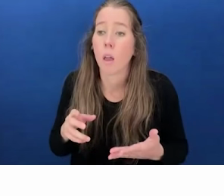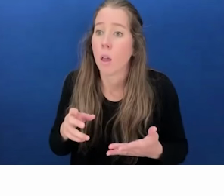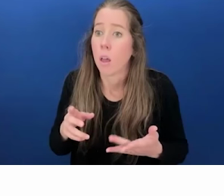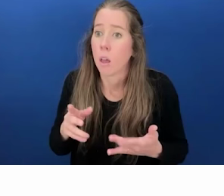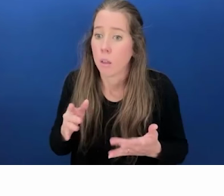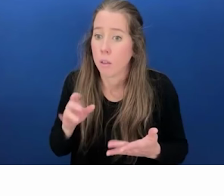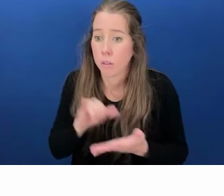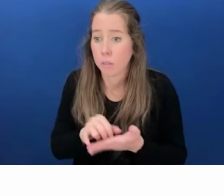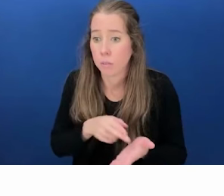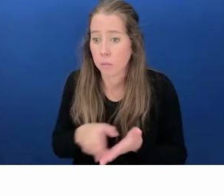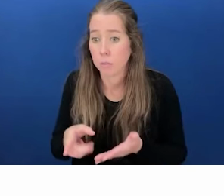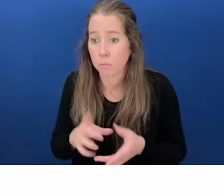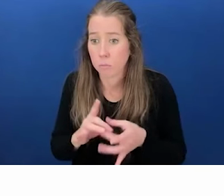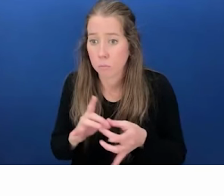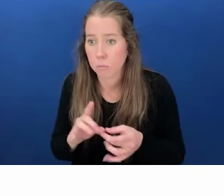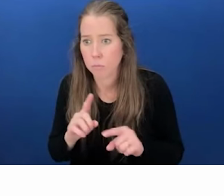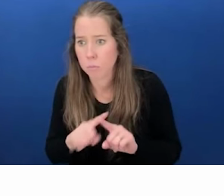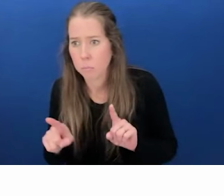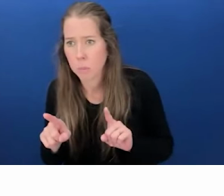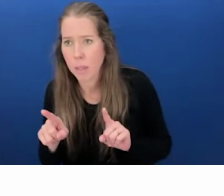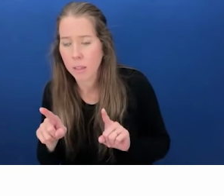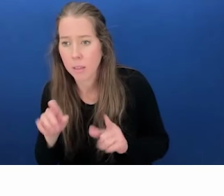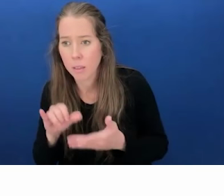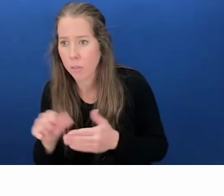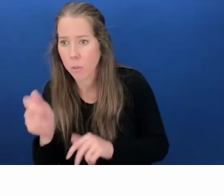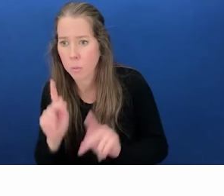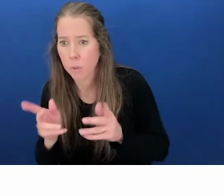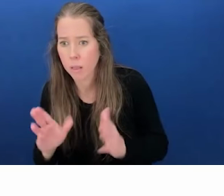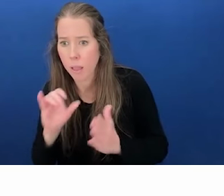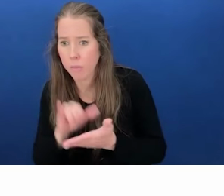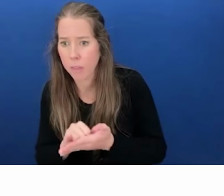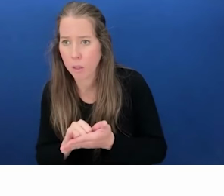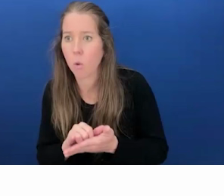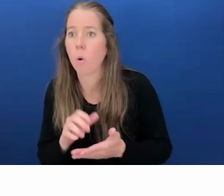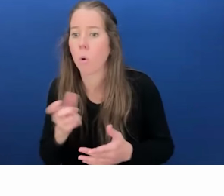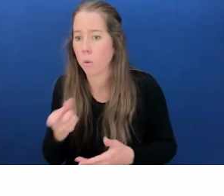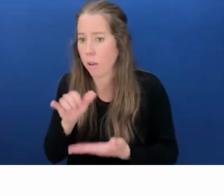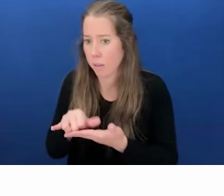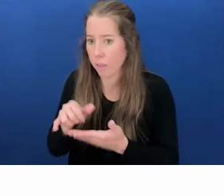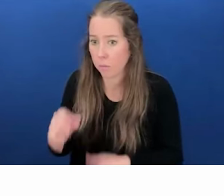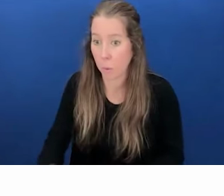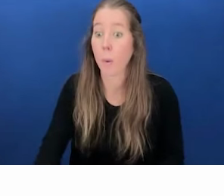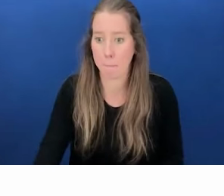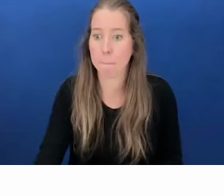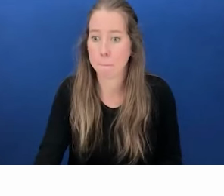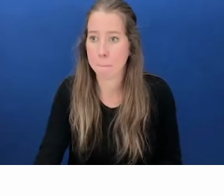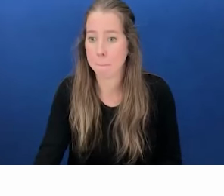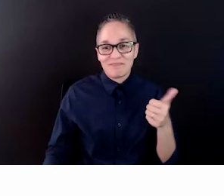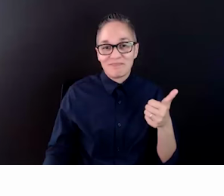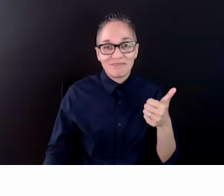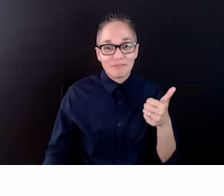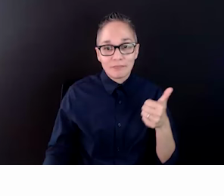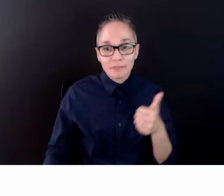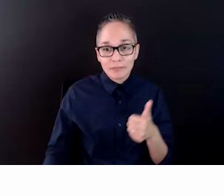But that's on the trustees who allowed that conduct. That's true. And we'll hold on to that thought. Yeah. Hold on to that thought. So, They get